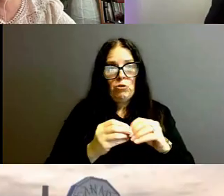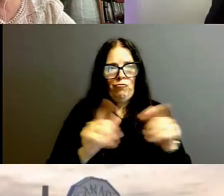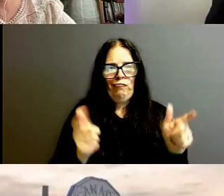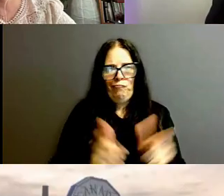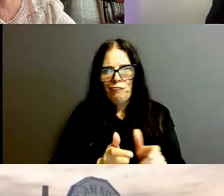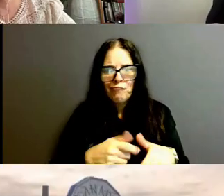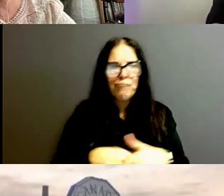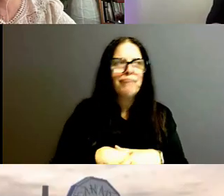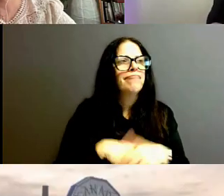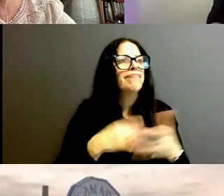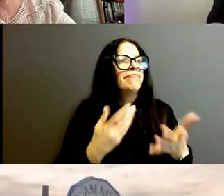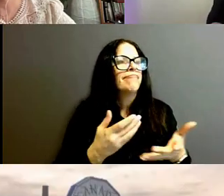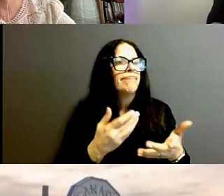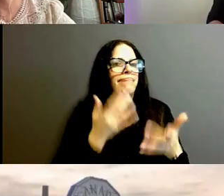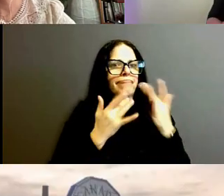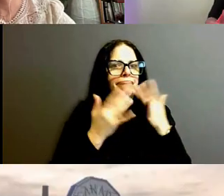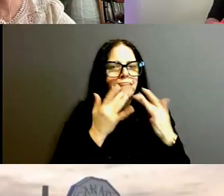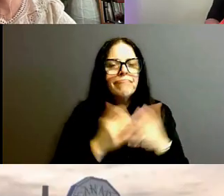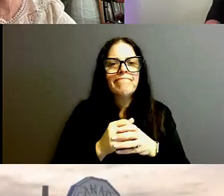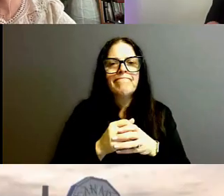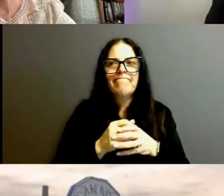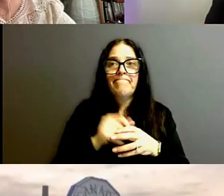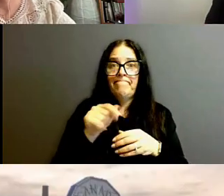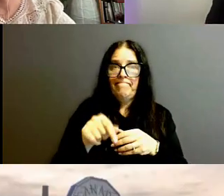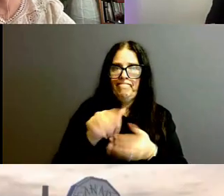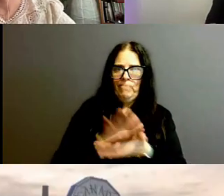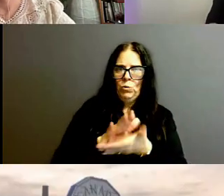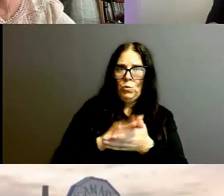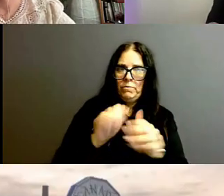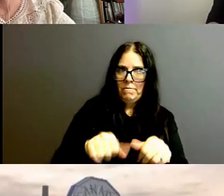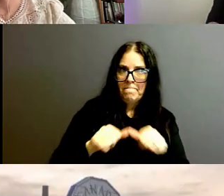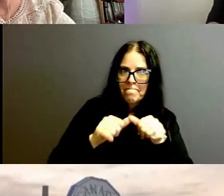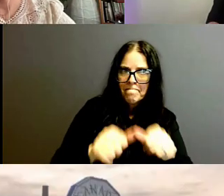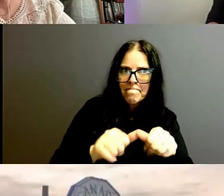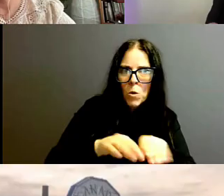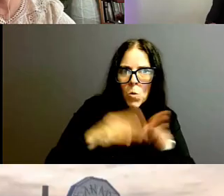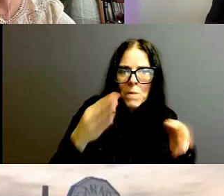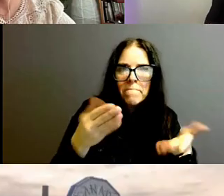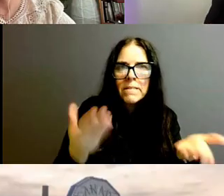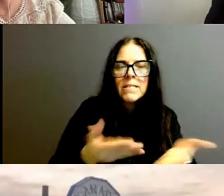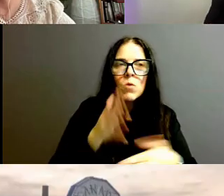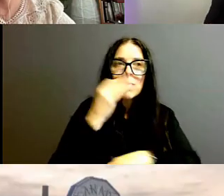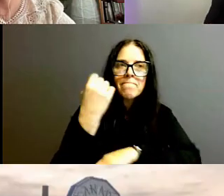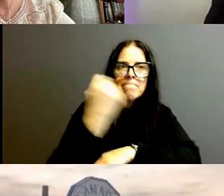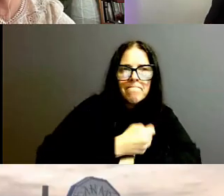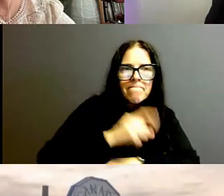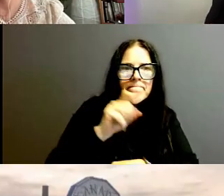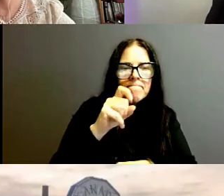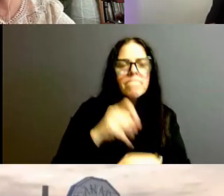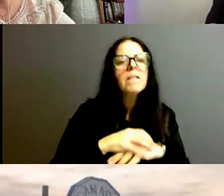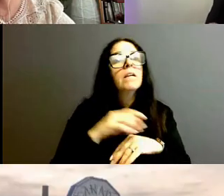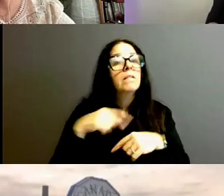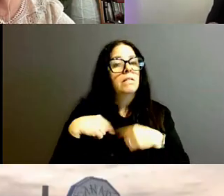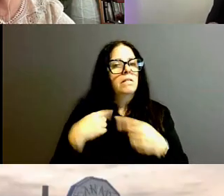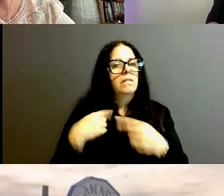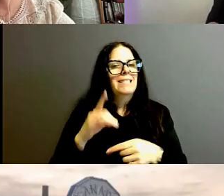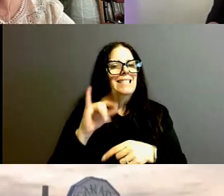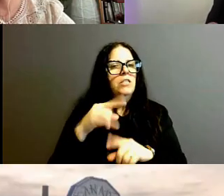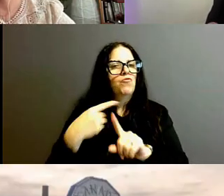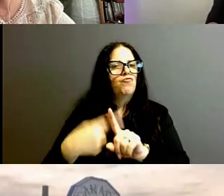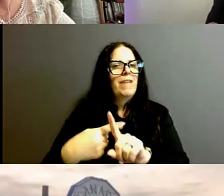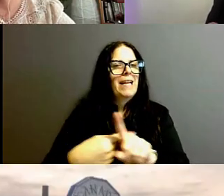thinking about, the viability of keeping the school open. They had rented a lot